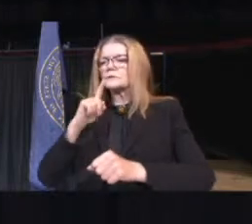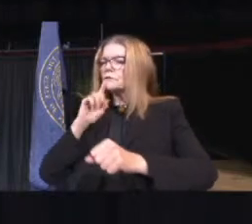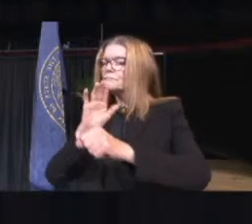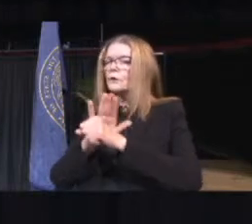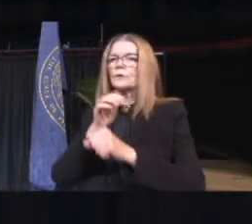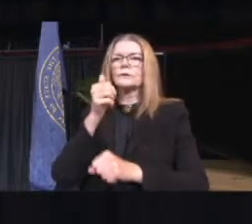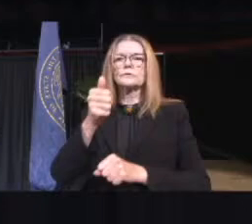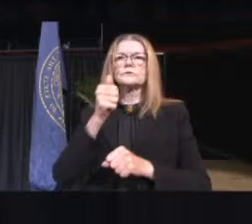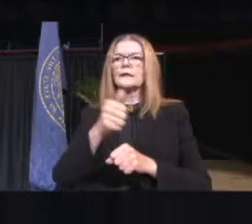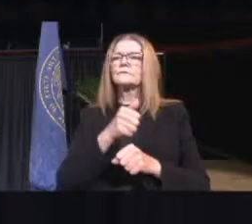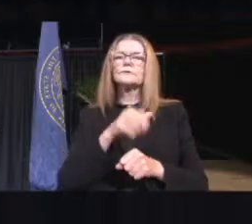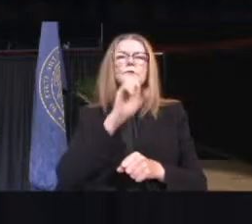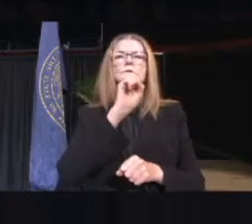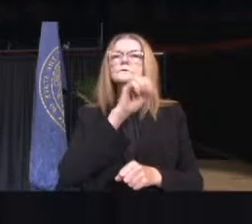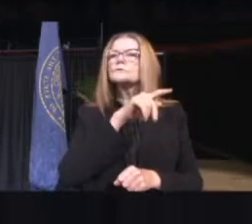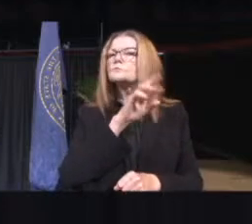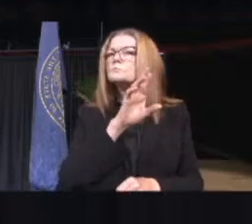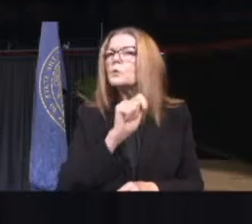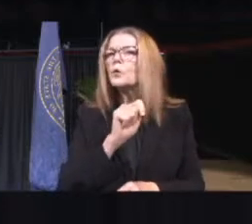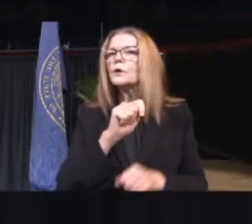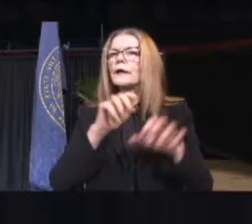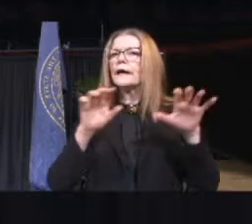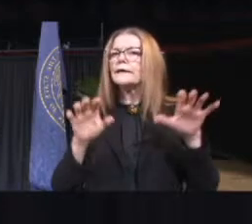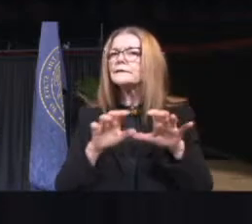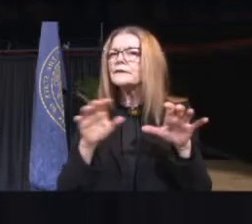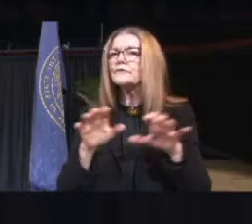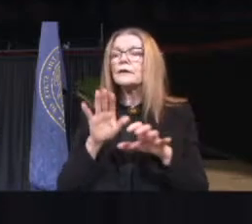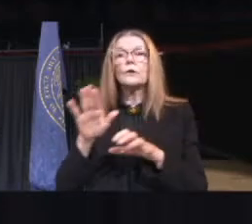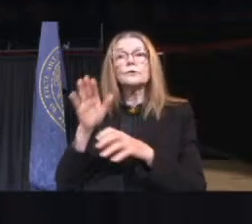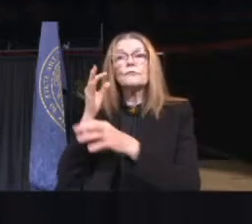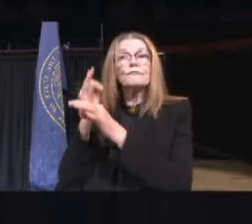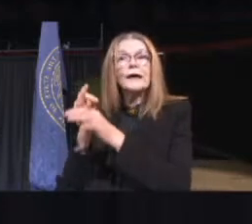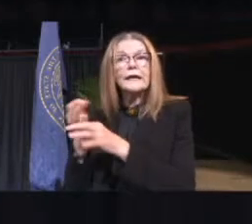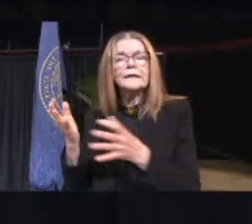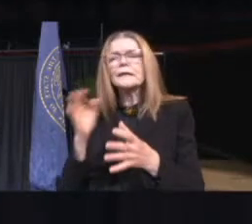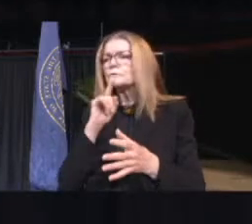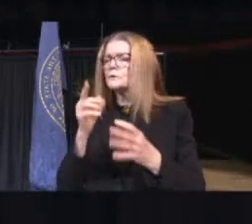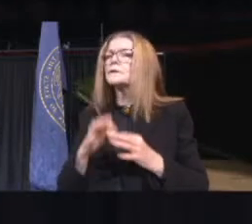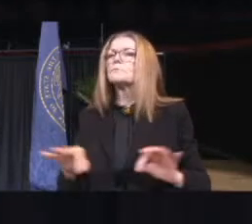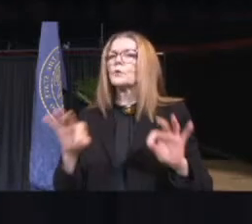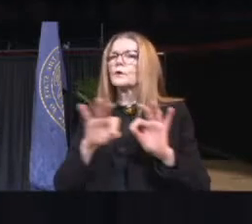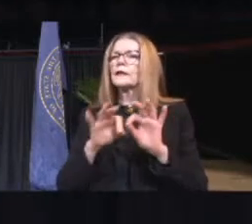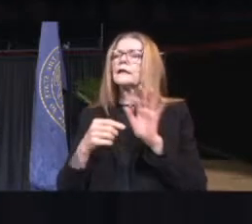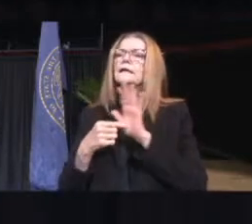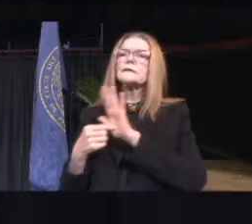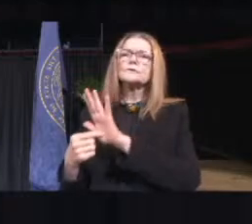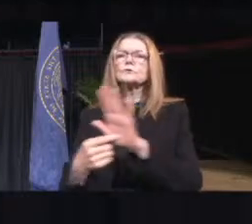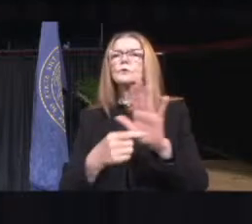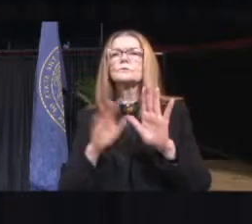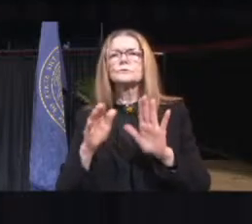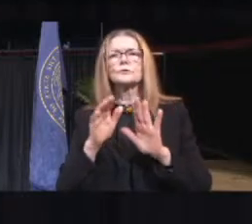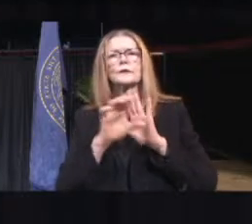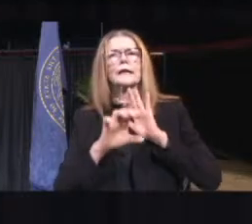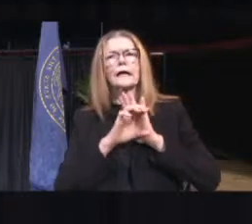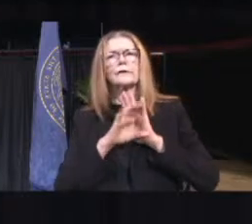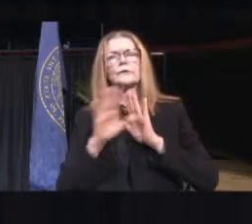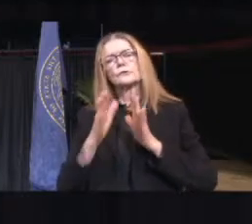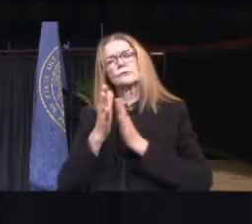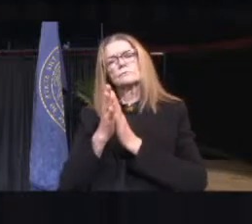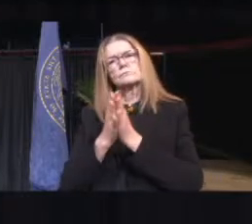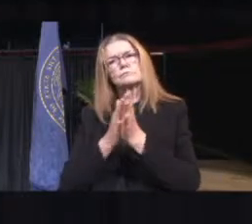your faith, your overall wellness, or your family and friends also displays a commendable character of drive, no matter the